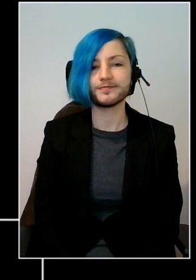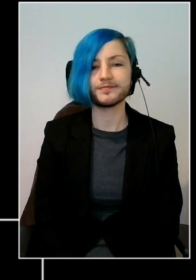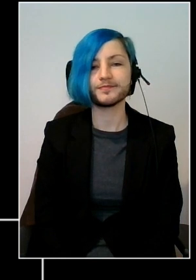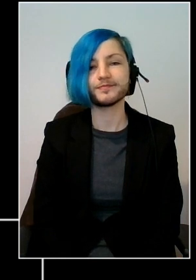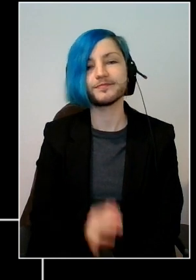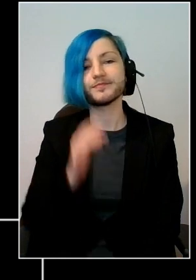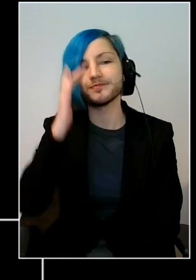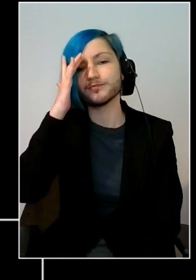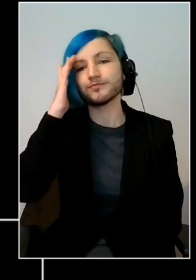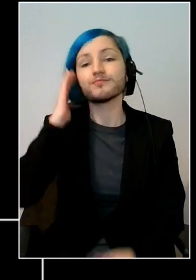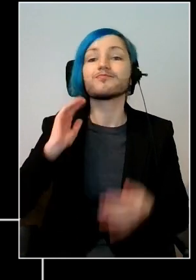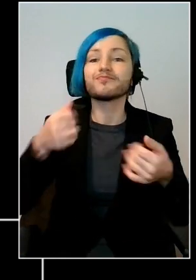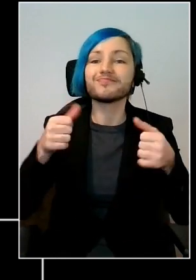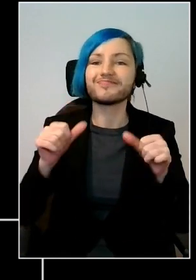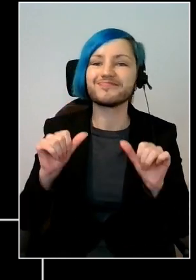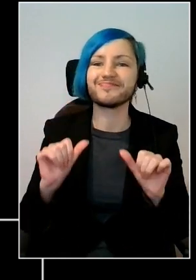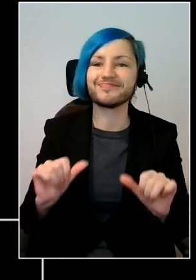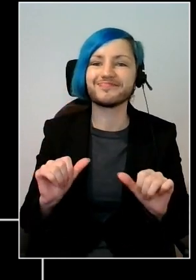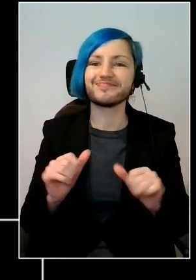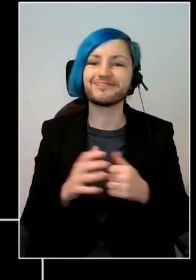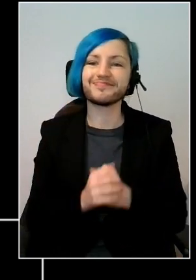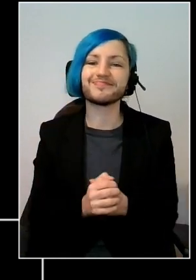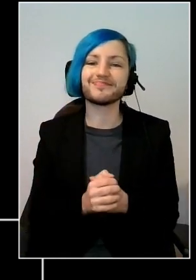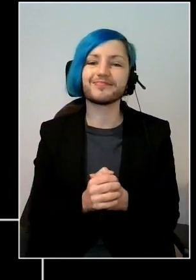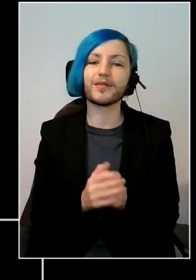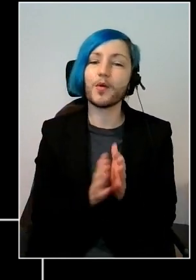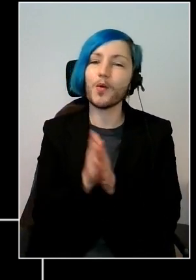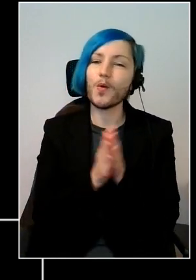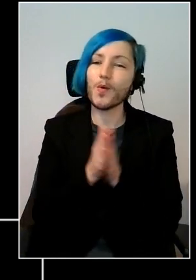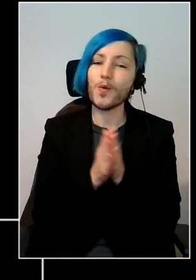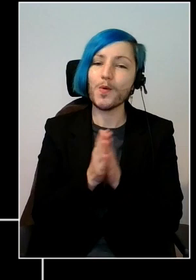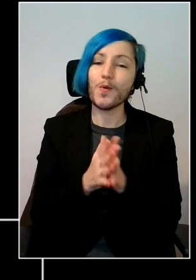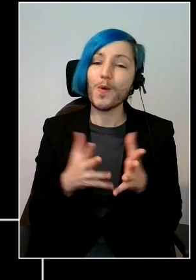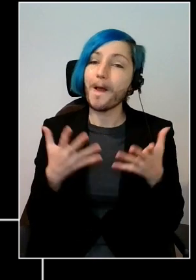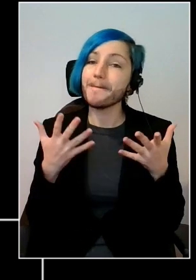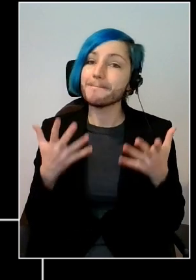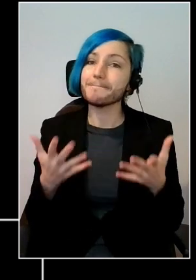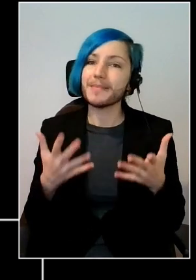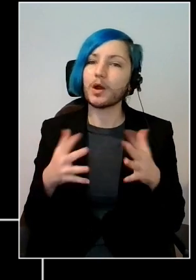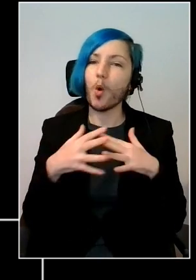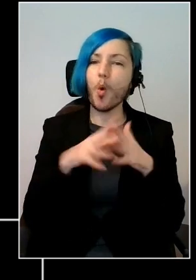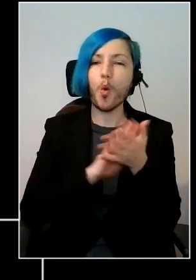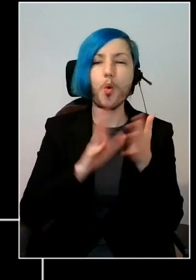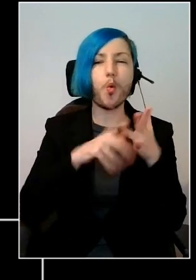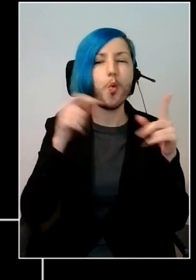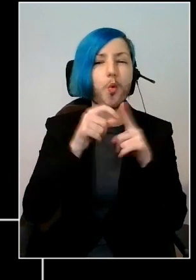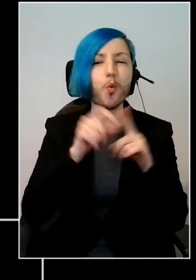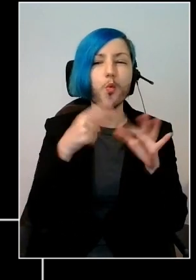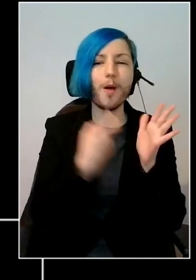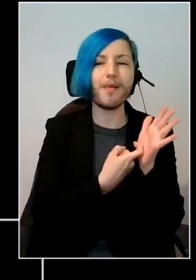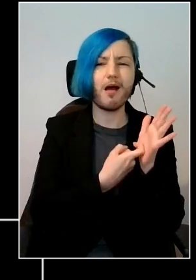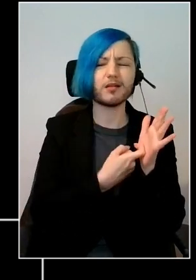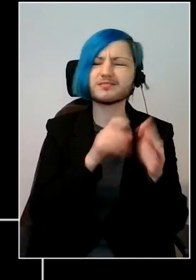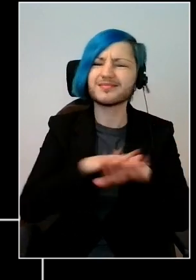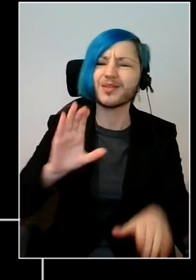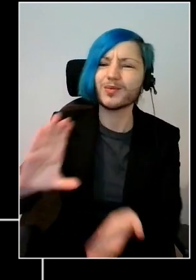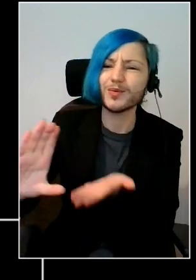On we go with the awards, and now it's time for the Whopper. No, not the cheeseburger. I'm talking about the award for Macro Employer of the